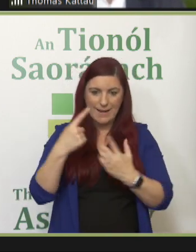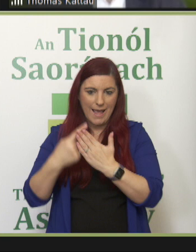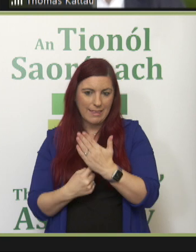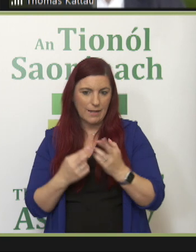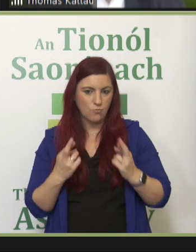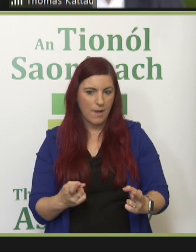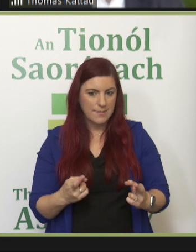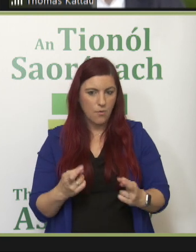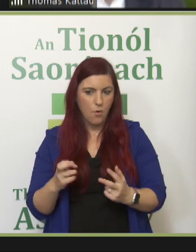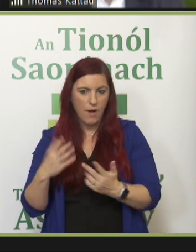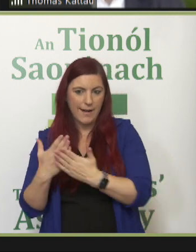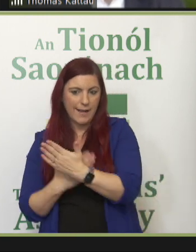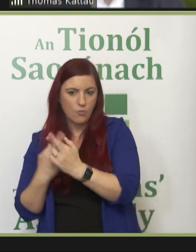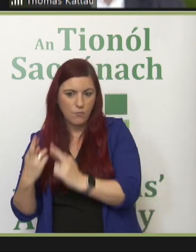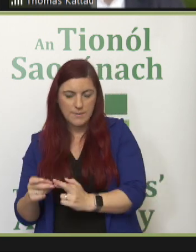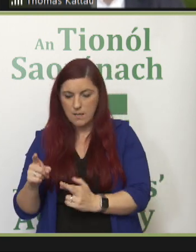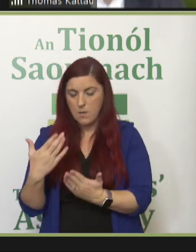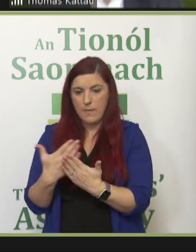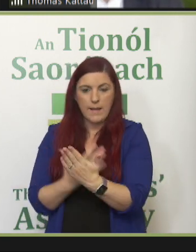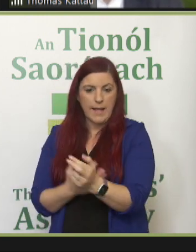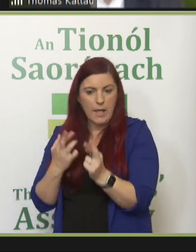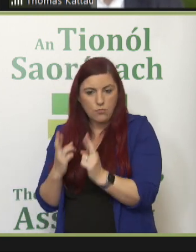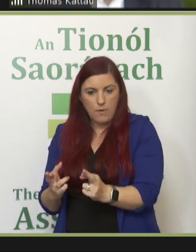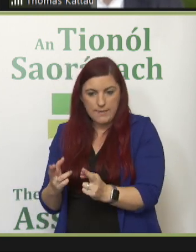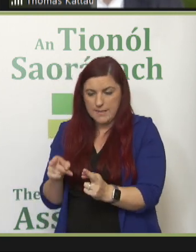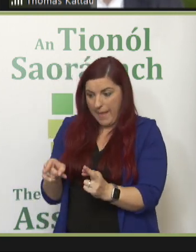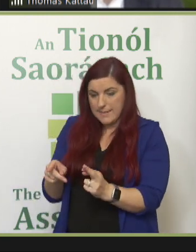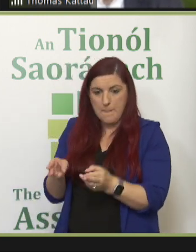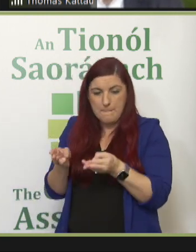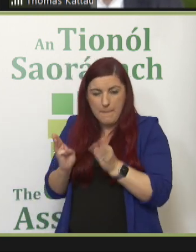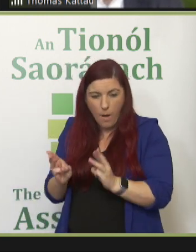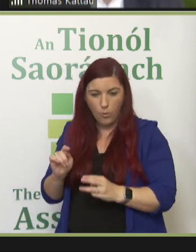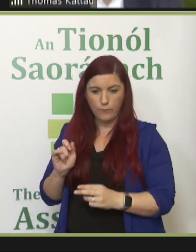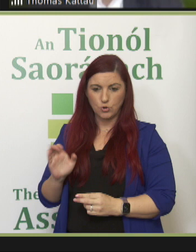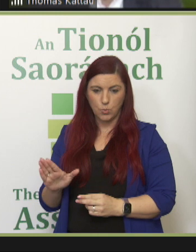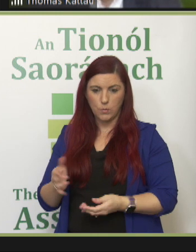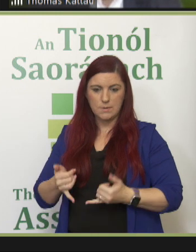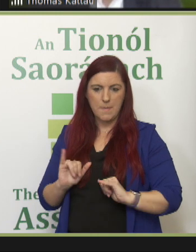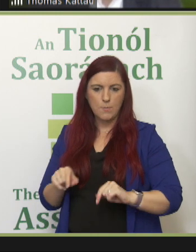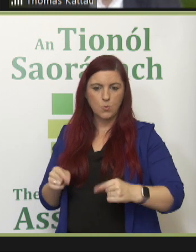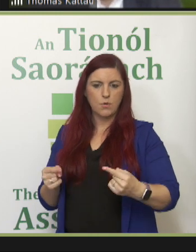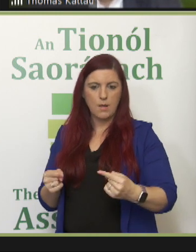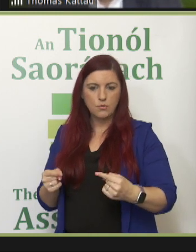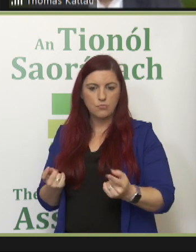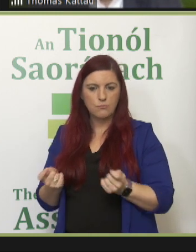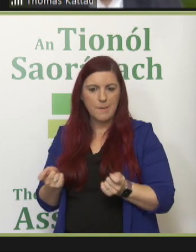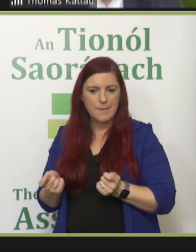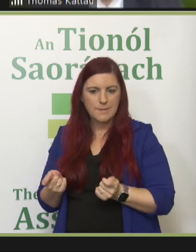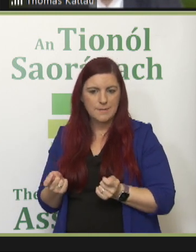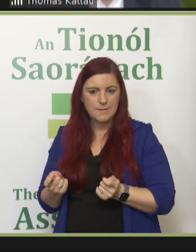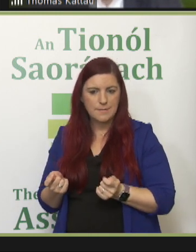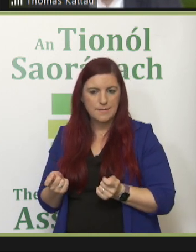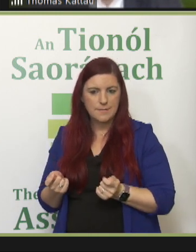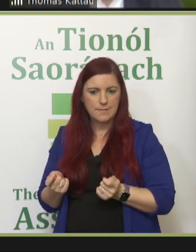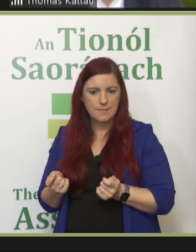legal rights, that the legal rights give you a powerful tool actually to challenge treatment, which you